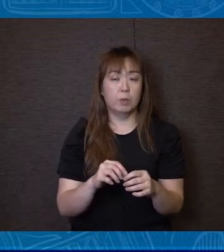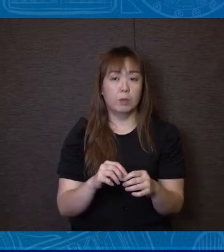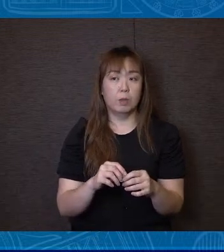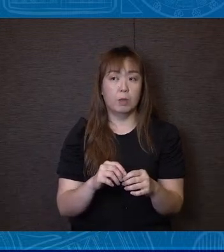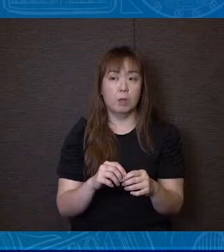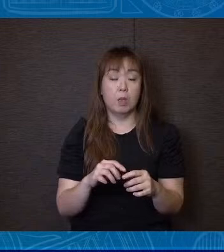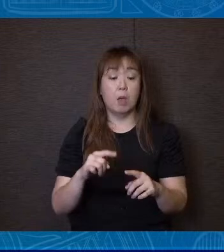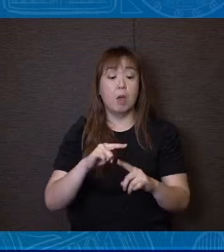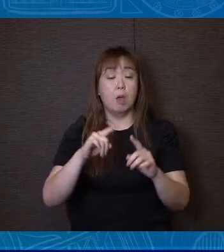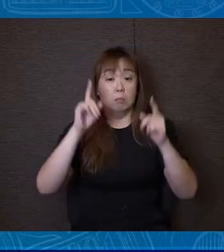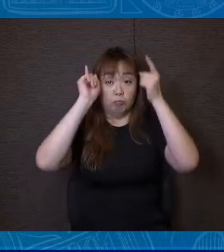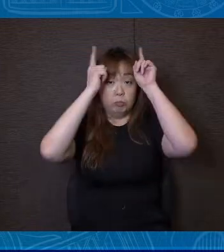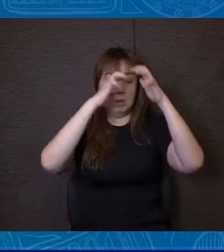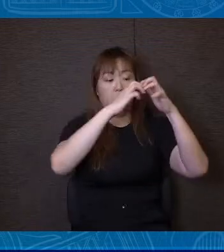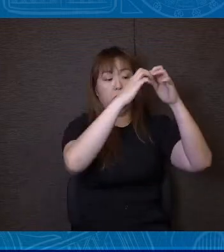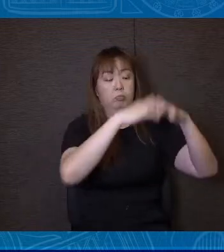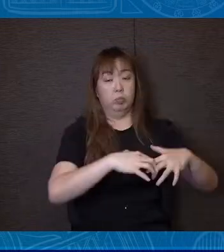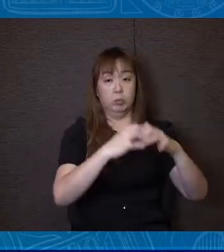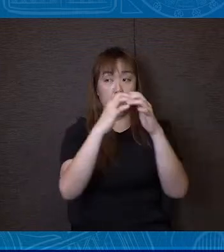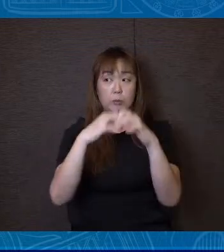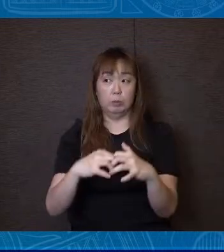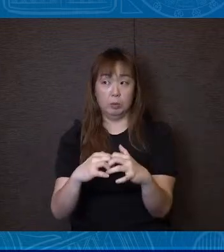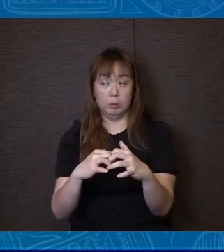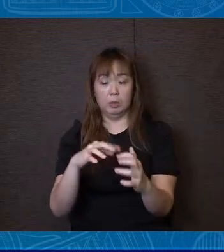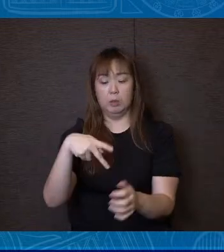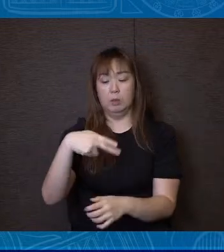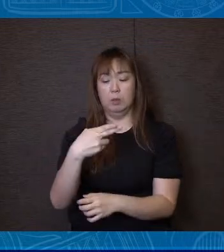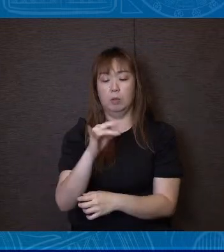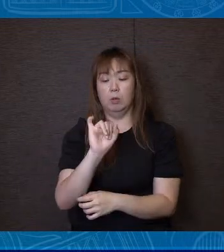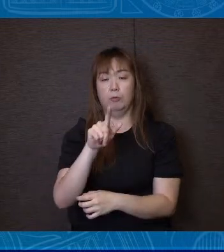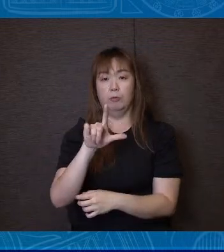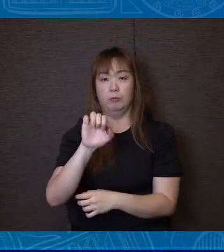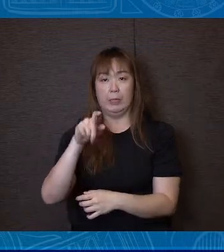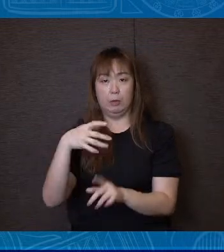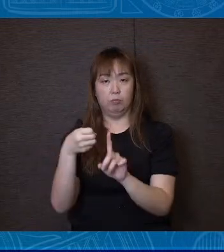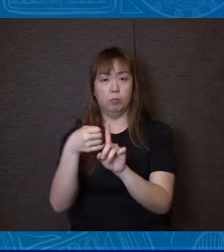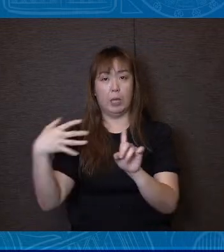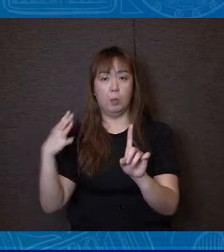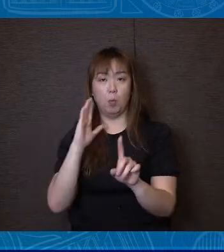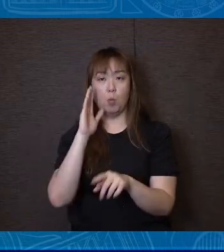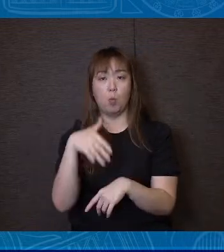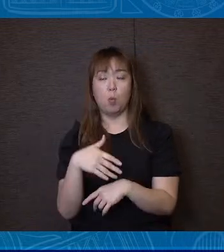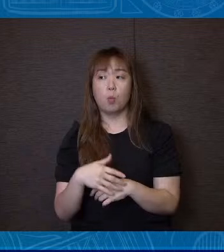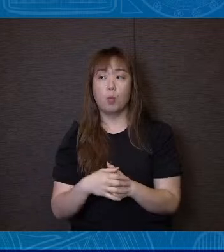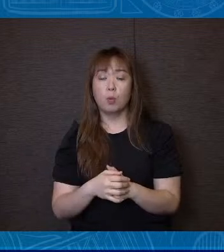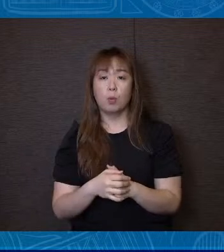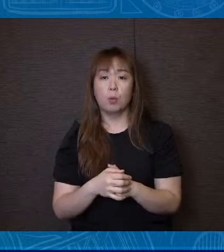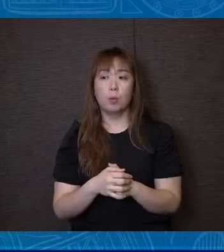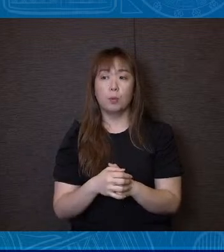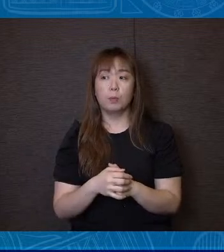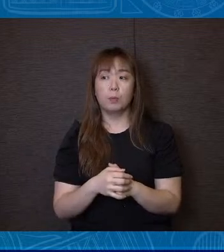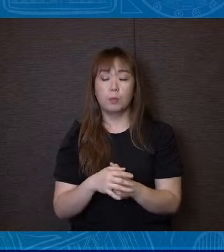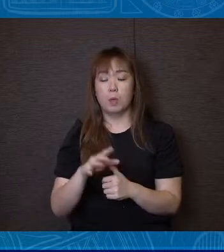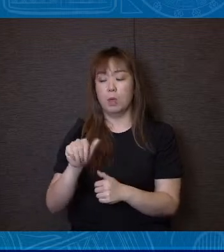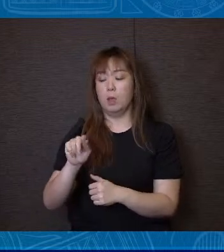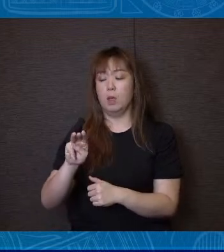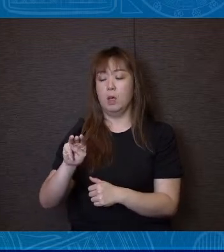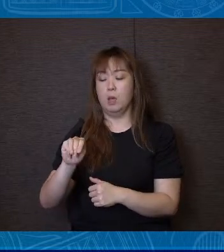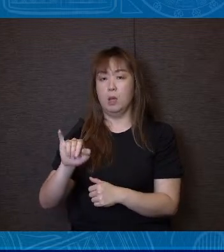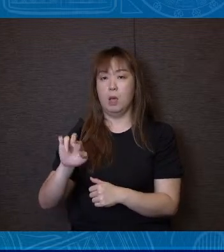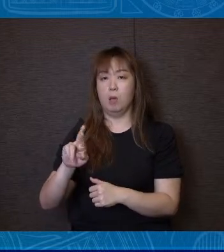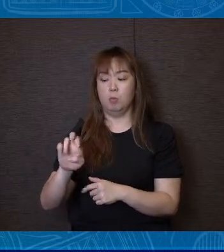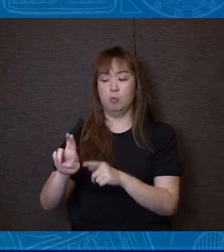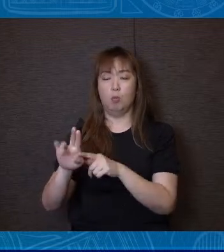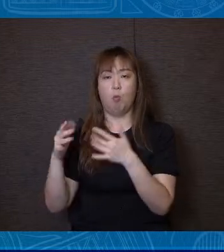networks go down, Philippe, you will be talking a little bit more about this, and Amir already mentioned